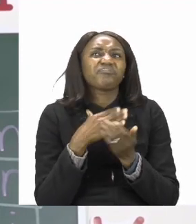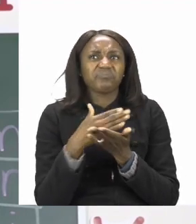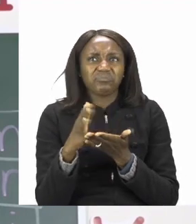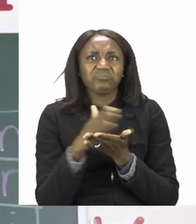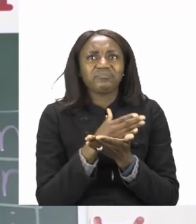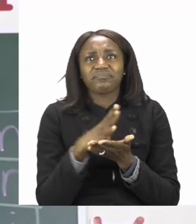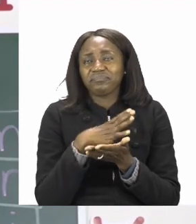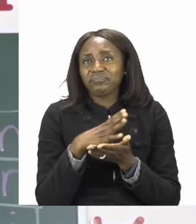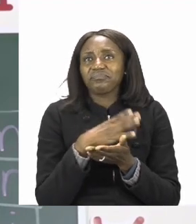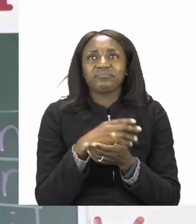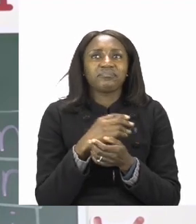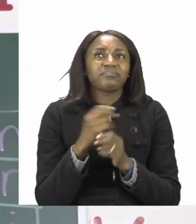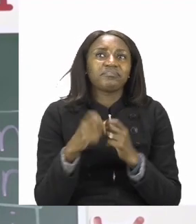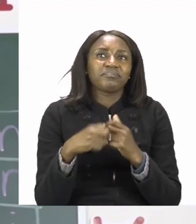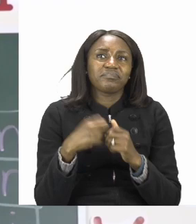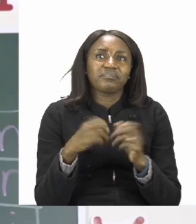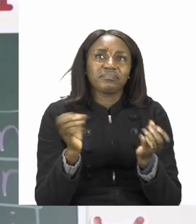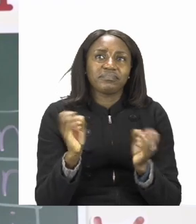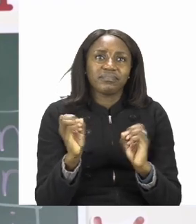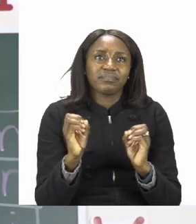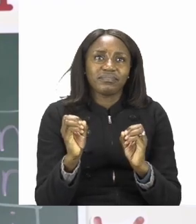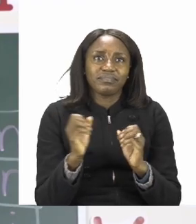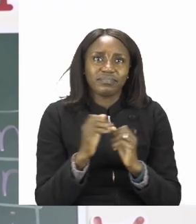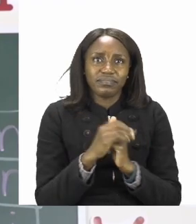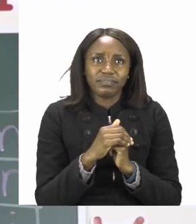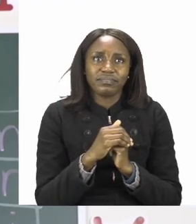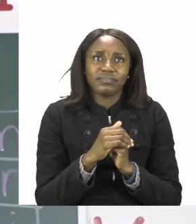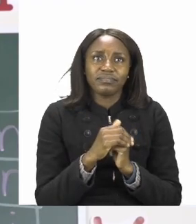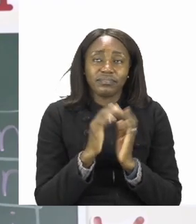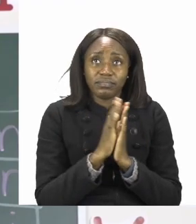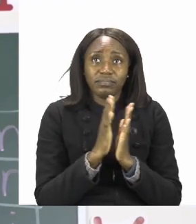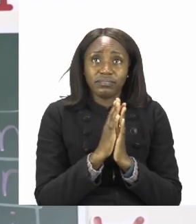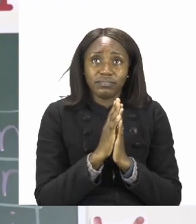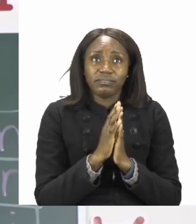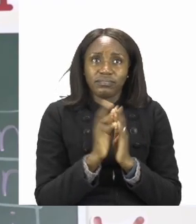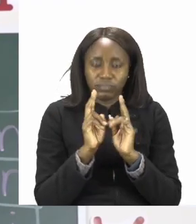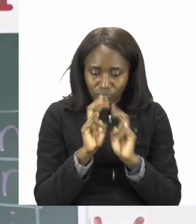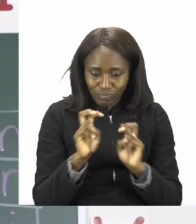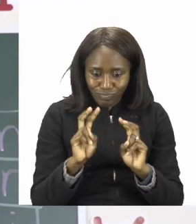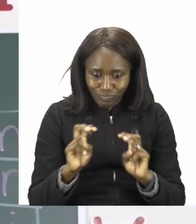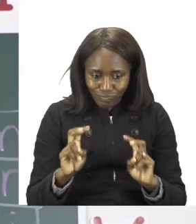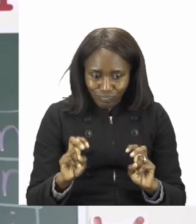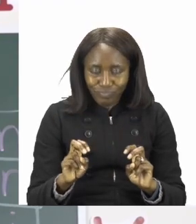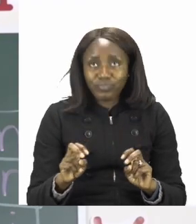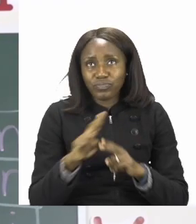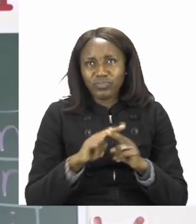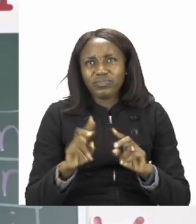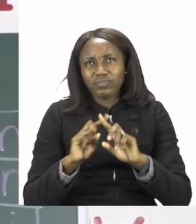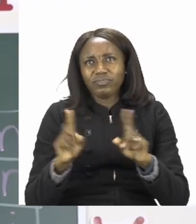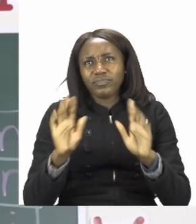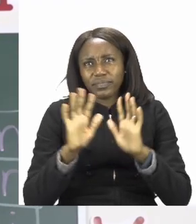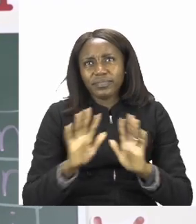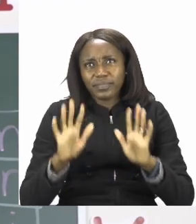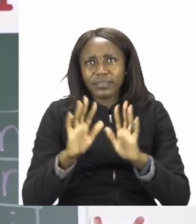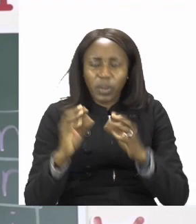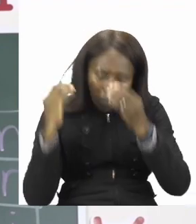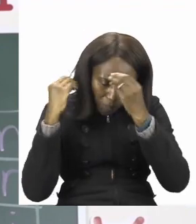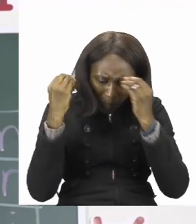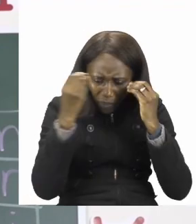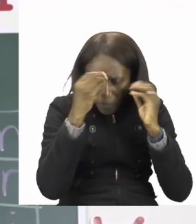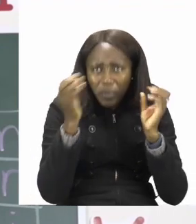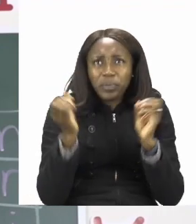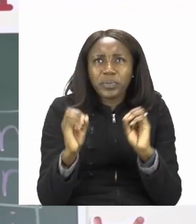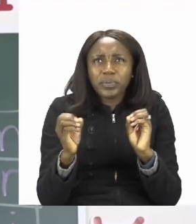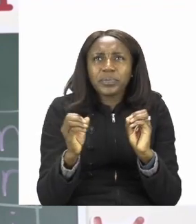word went. So I encourage you to try and do your word search with different colors. That way you won't get confused if you